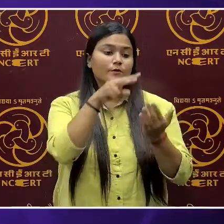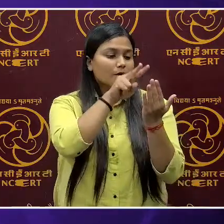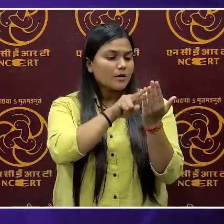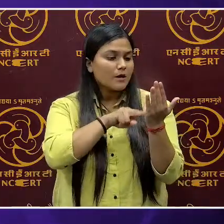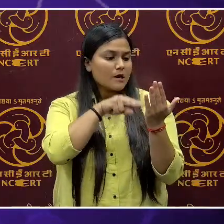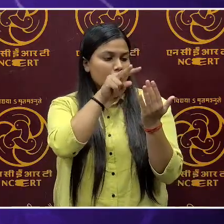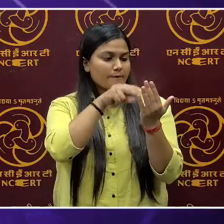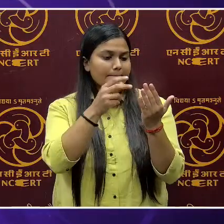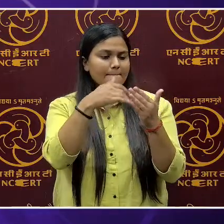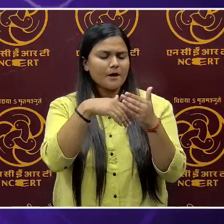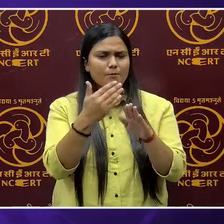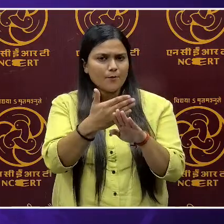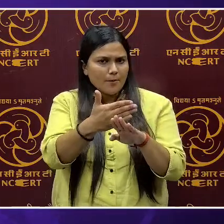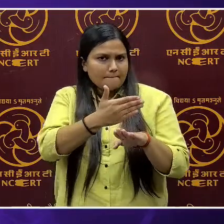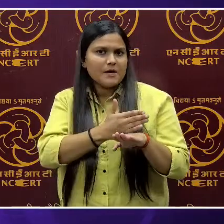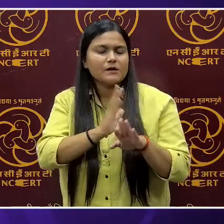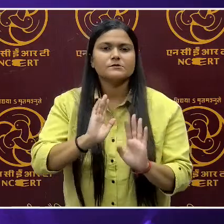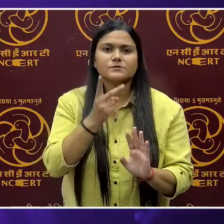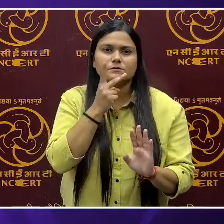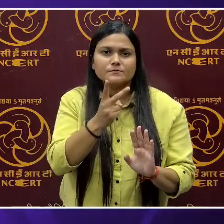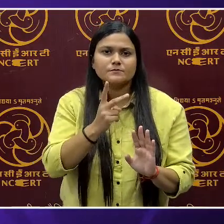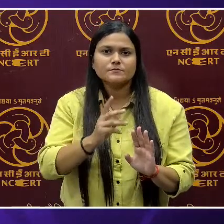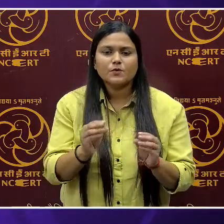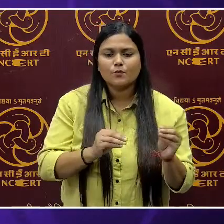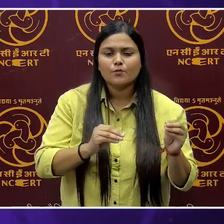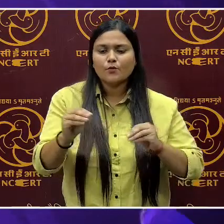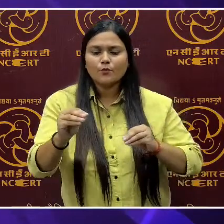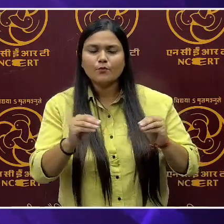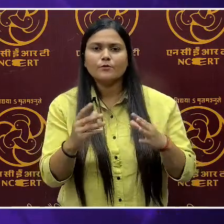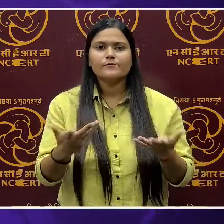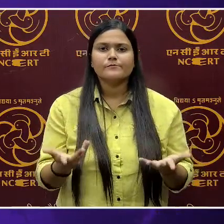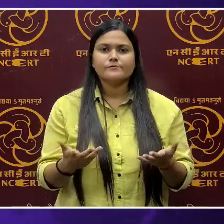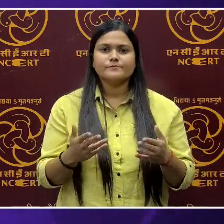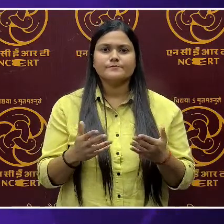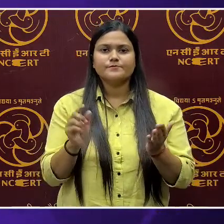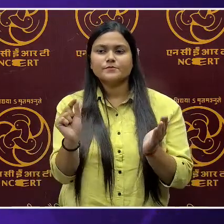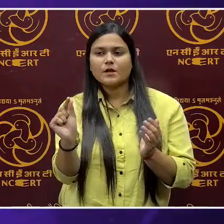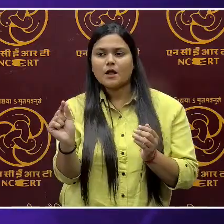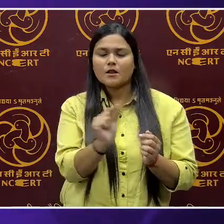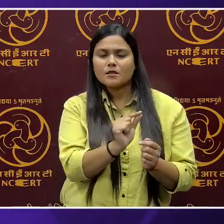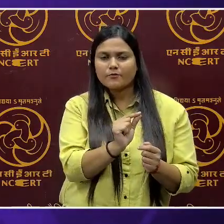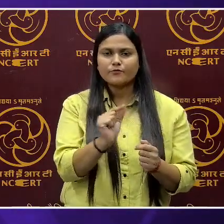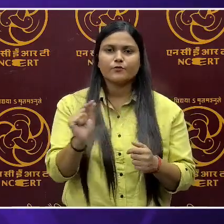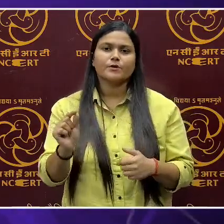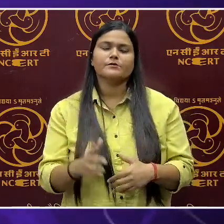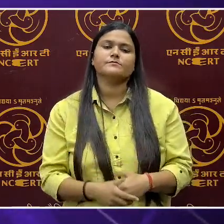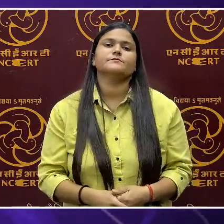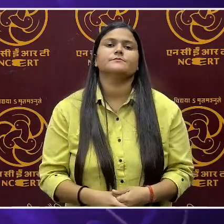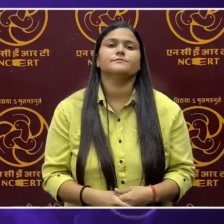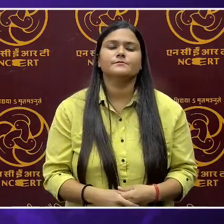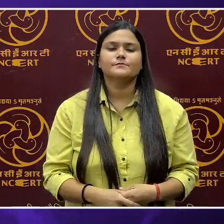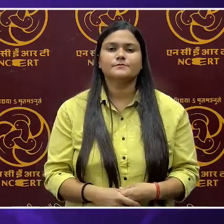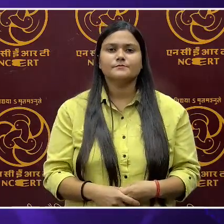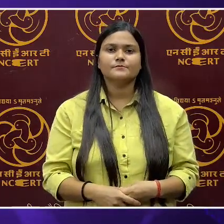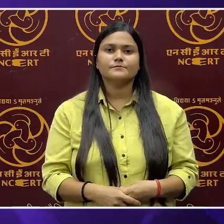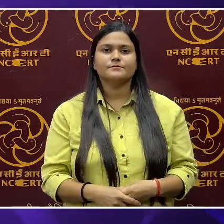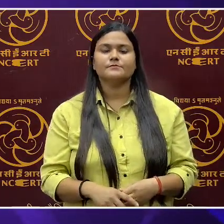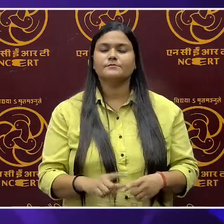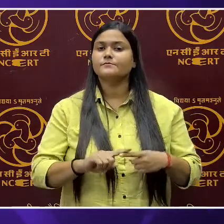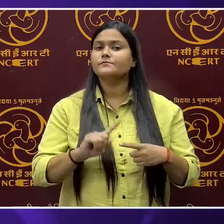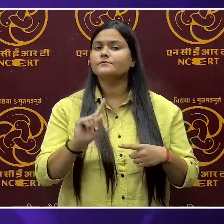from behind, and that's why it moves from left to right. So that is one